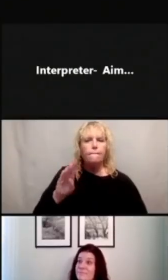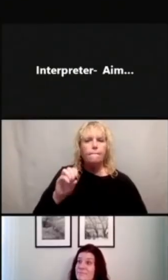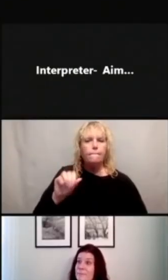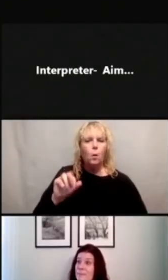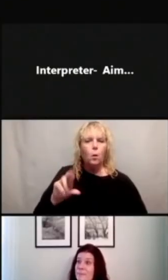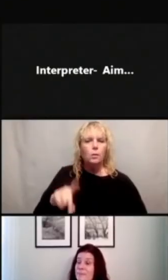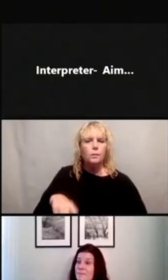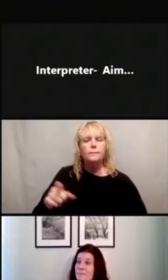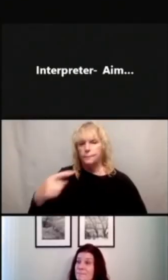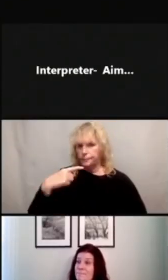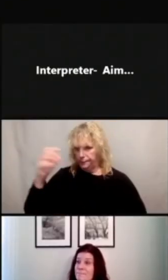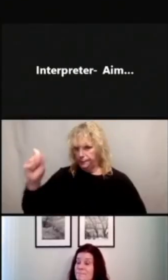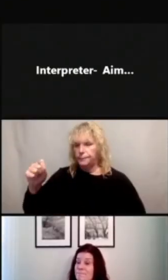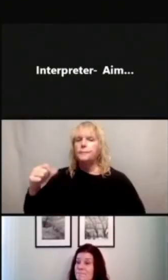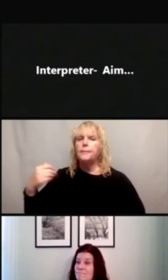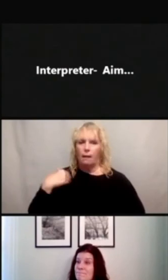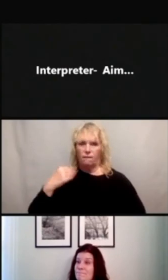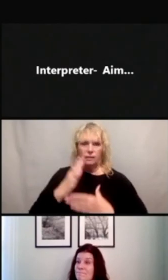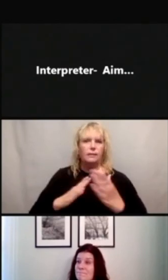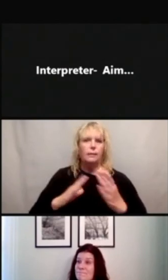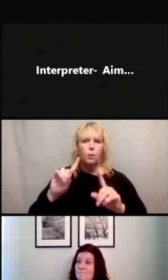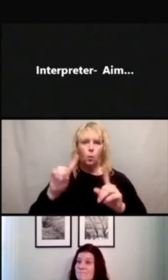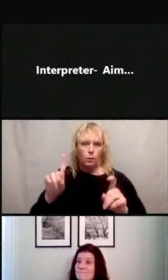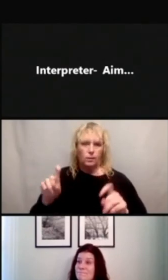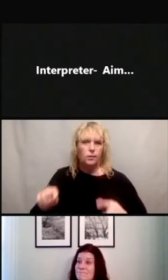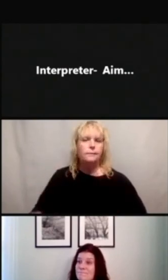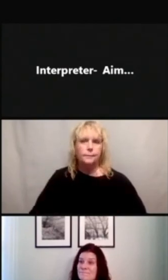we do have some questions.